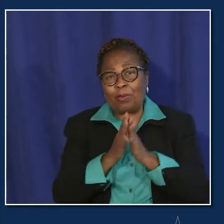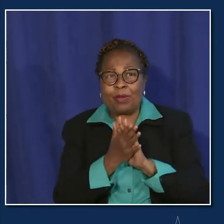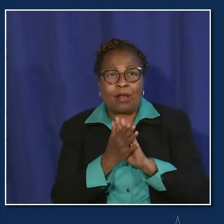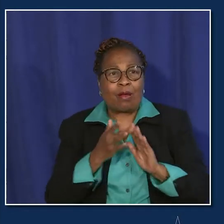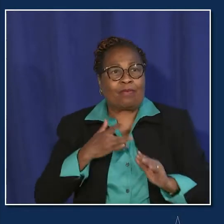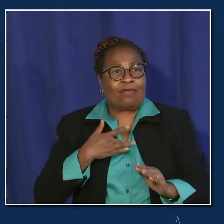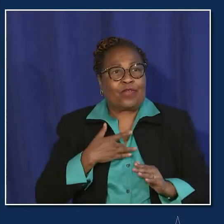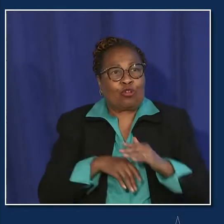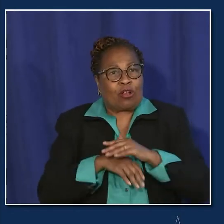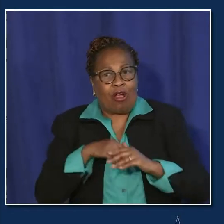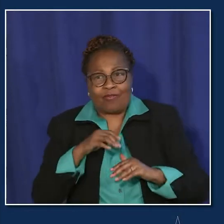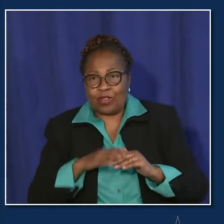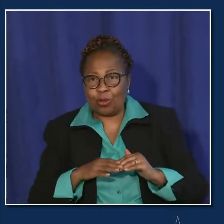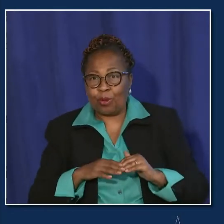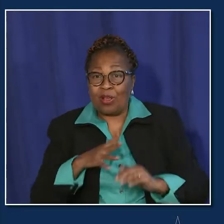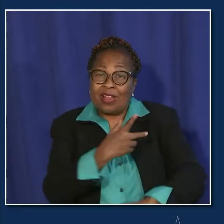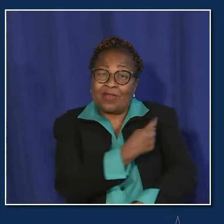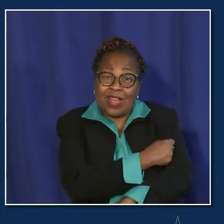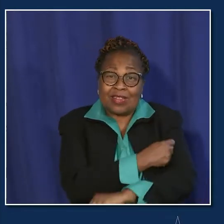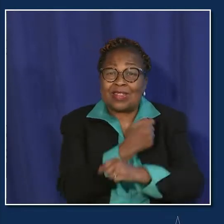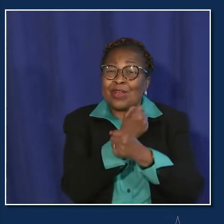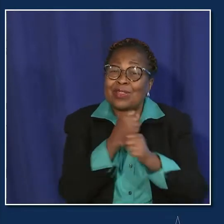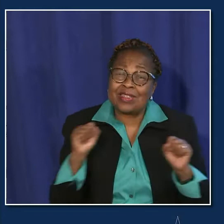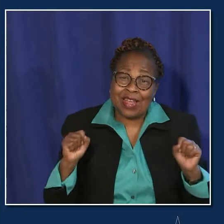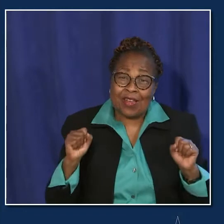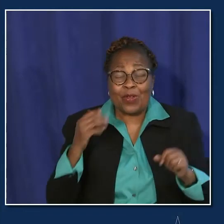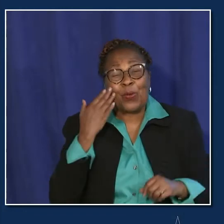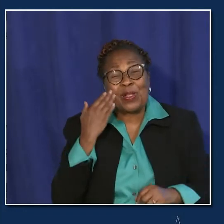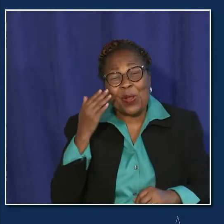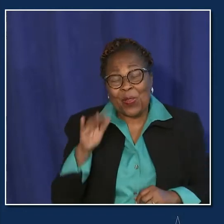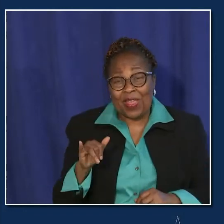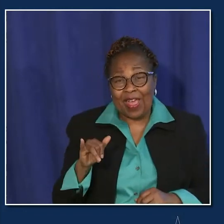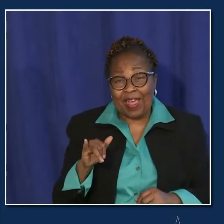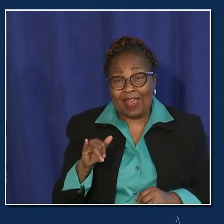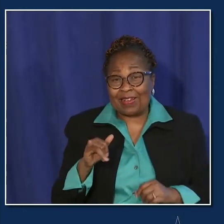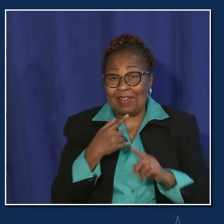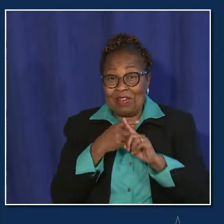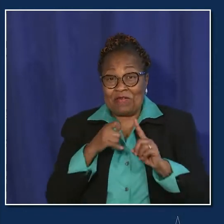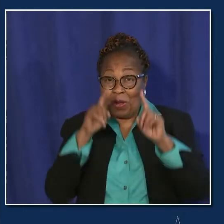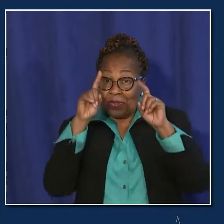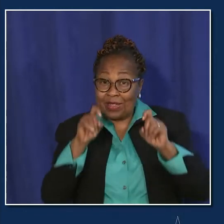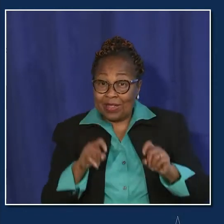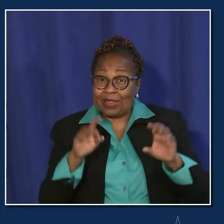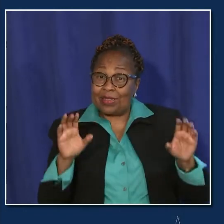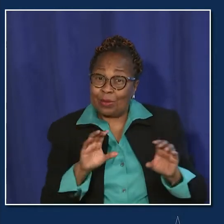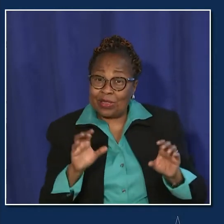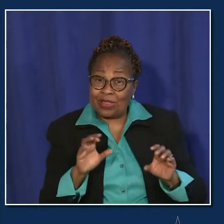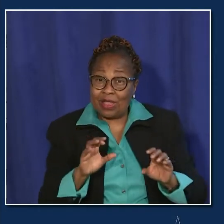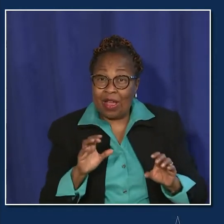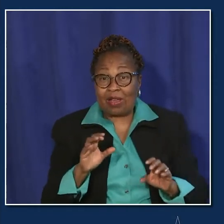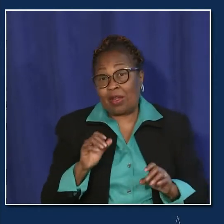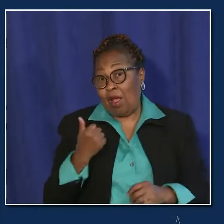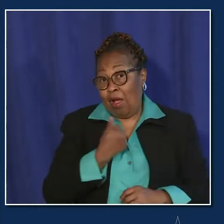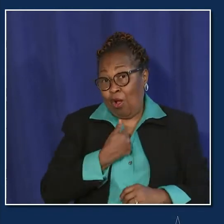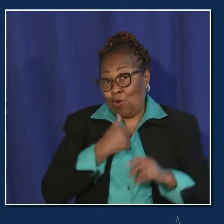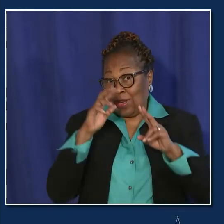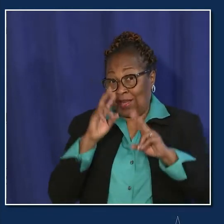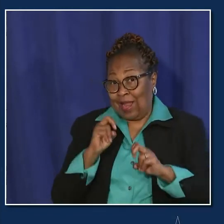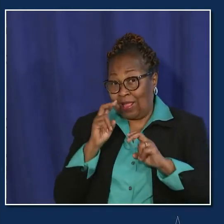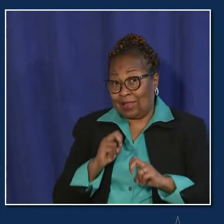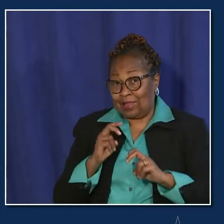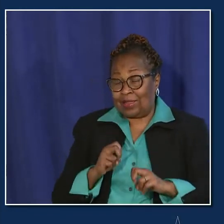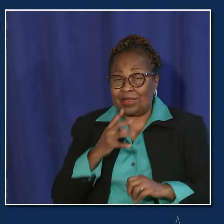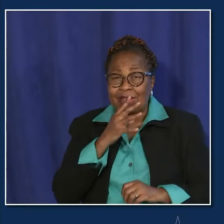the vaccines are safe. We know that, both from the testing that was done, our own analysis,